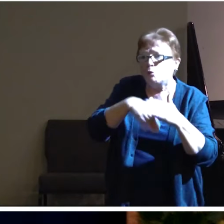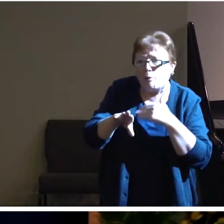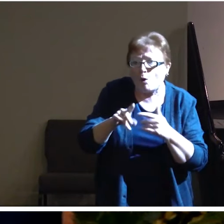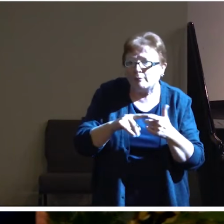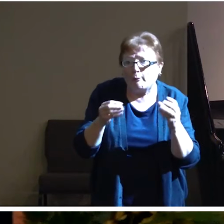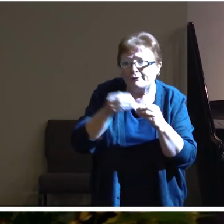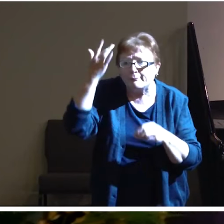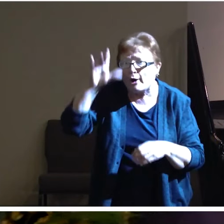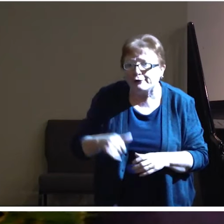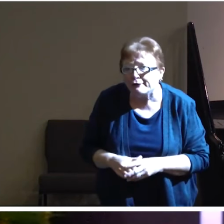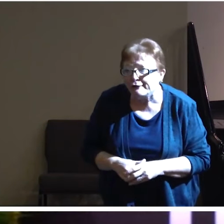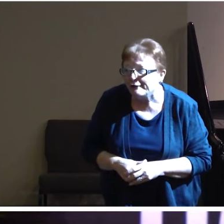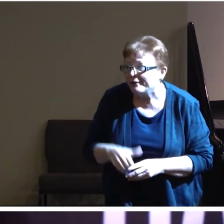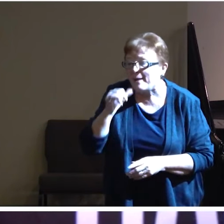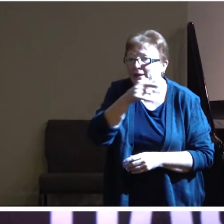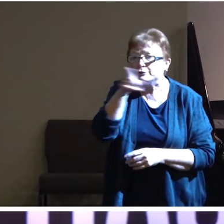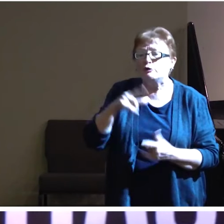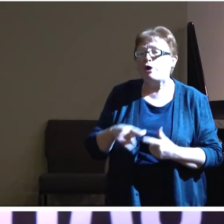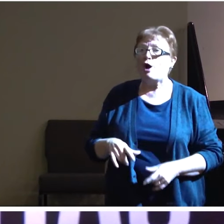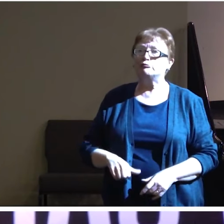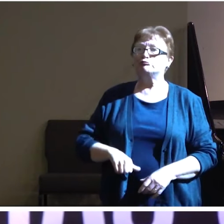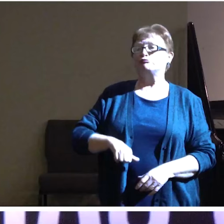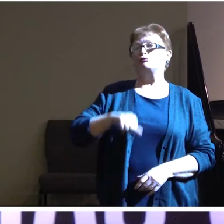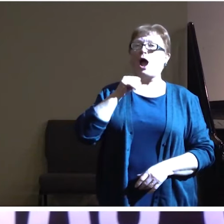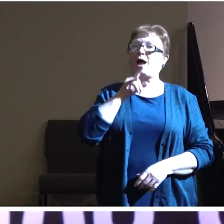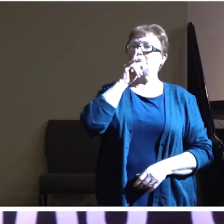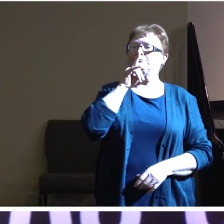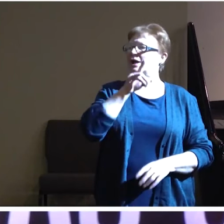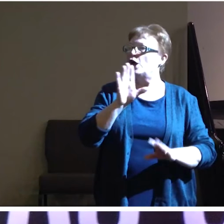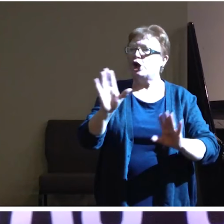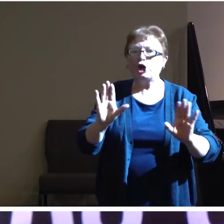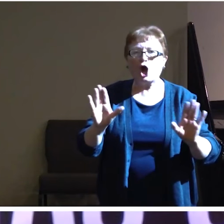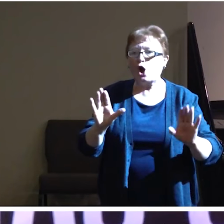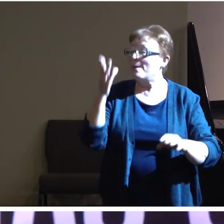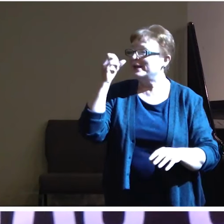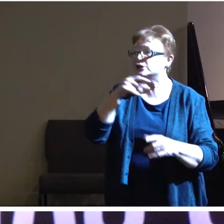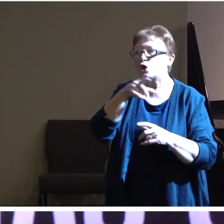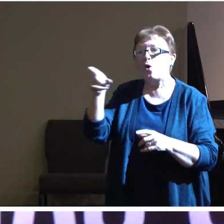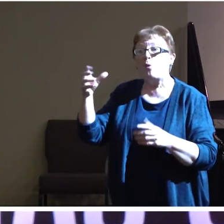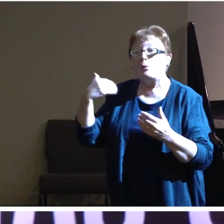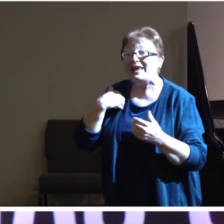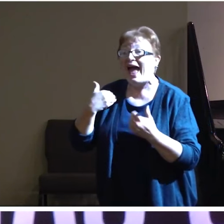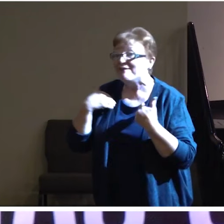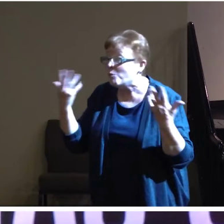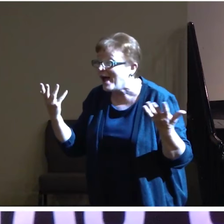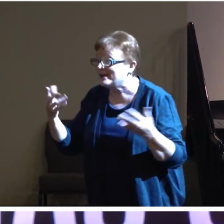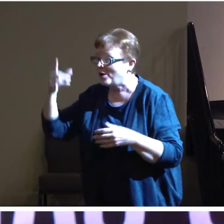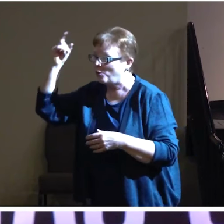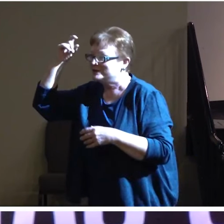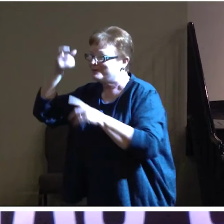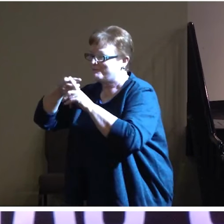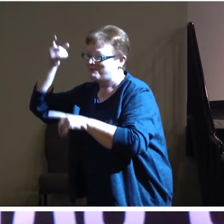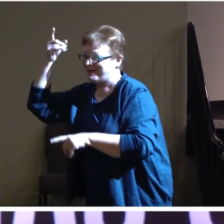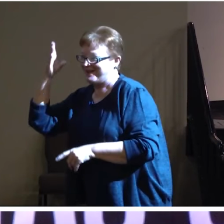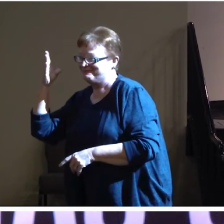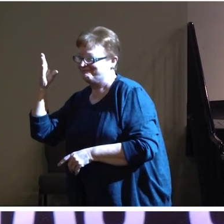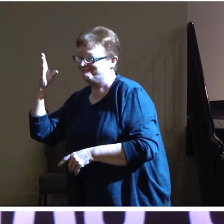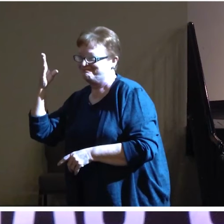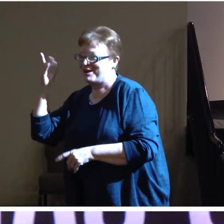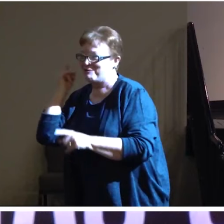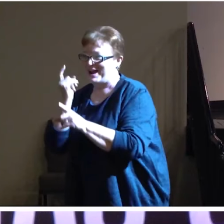Not because we're prideful. But we have the wisdom of God on our side to